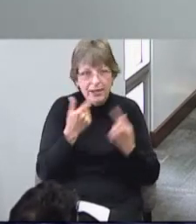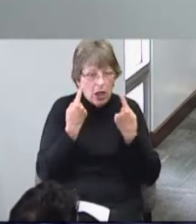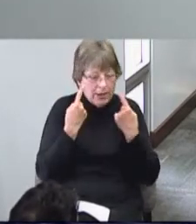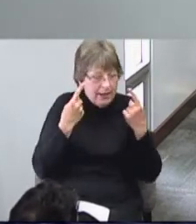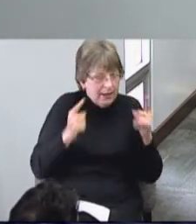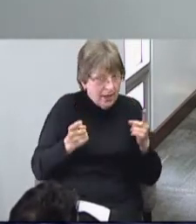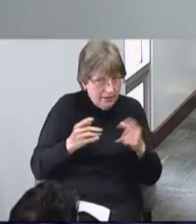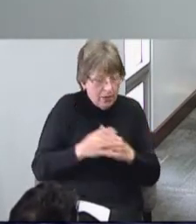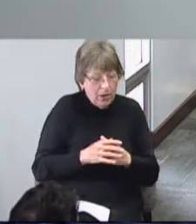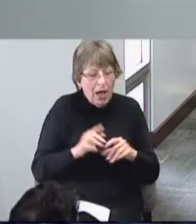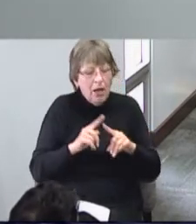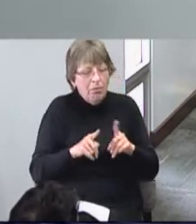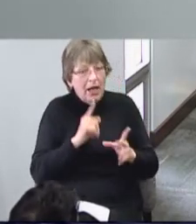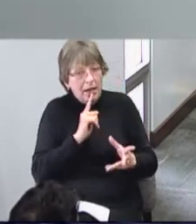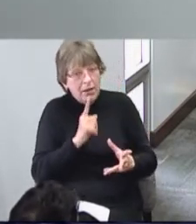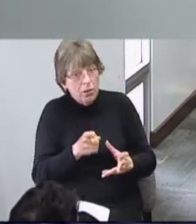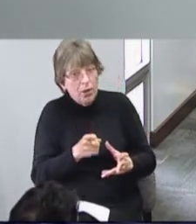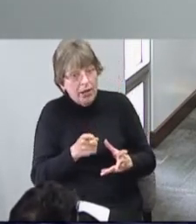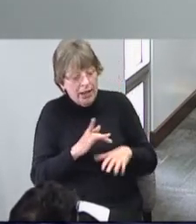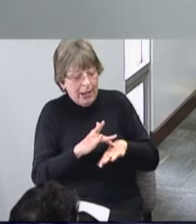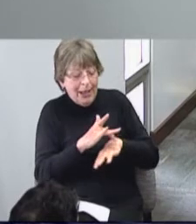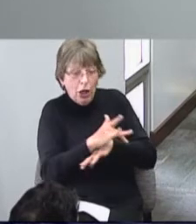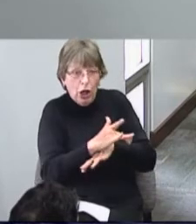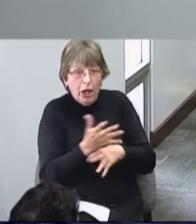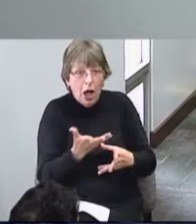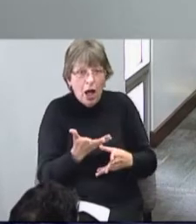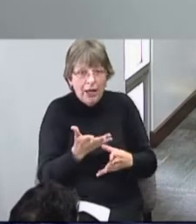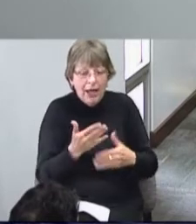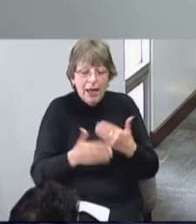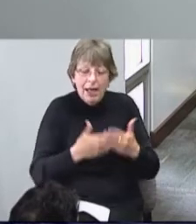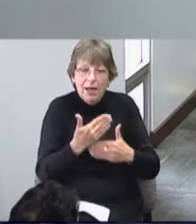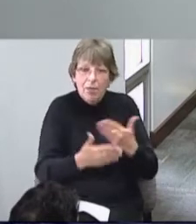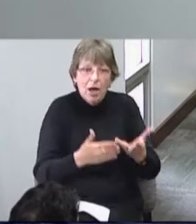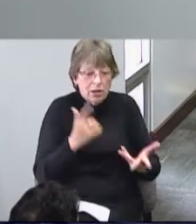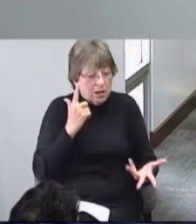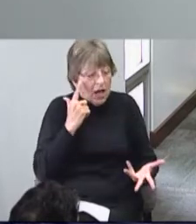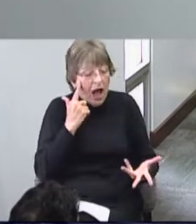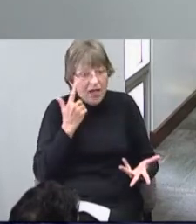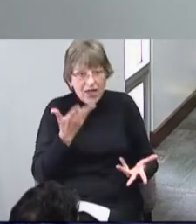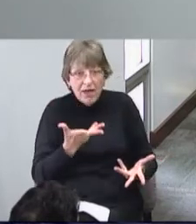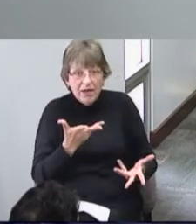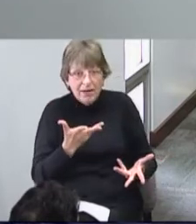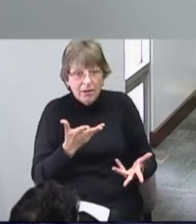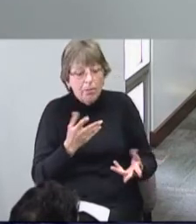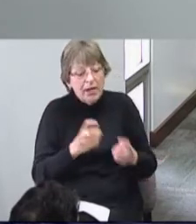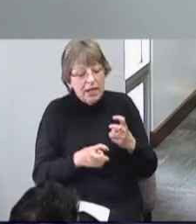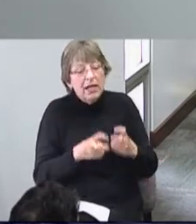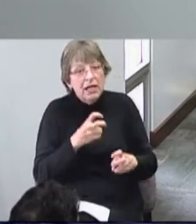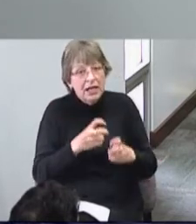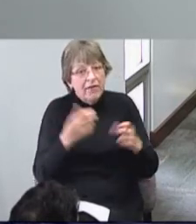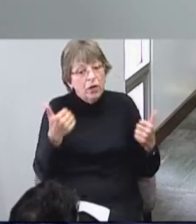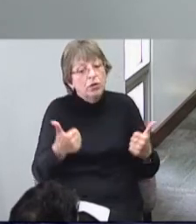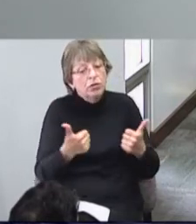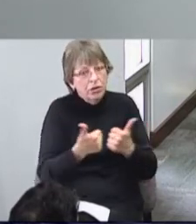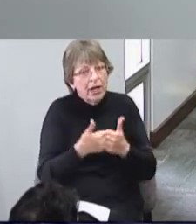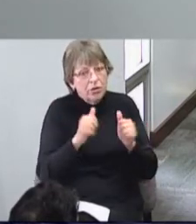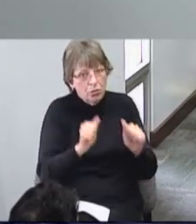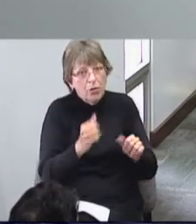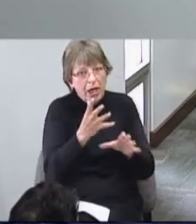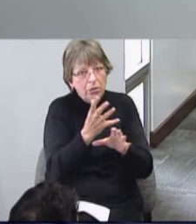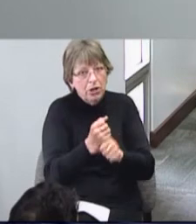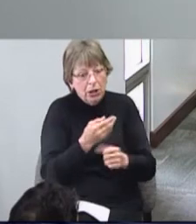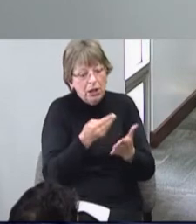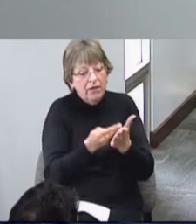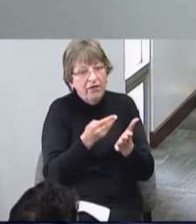But it's really been early on in this process, I really thought it was going to be a real difficult challenge to be able to secure